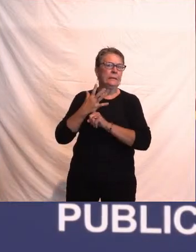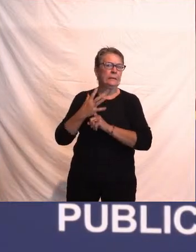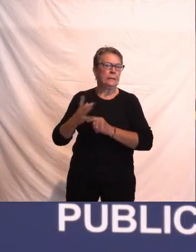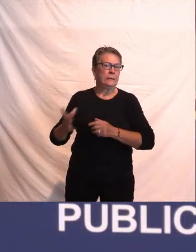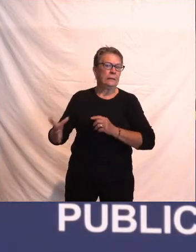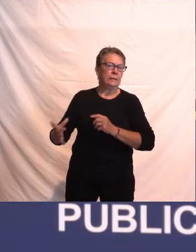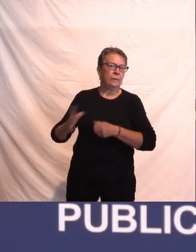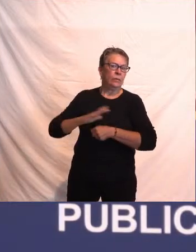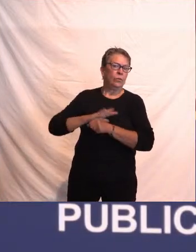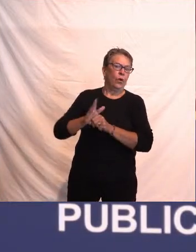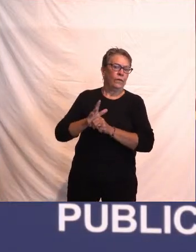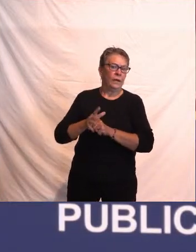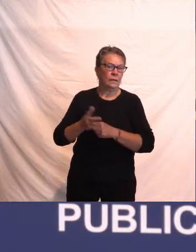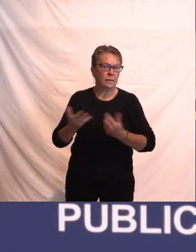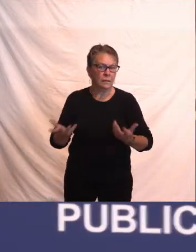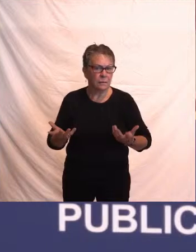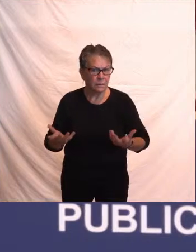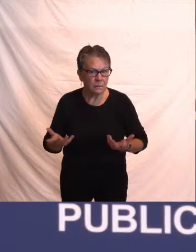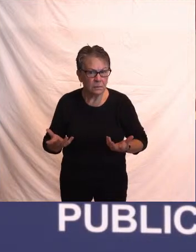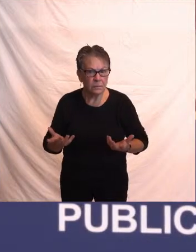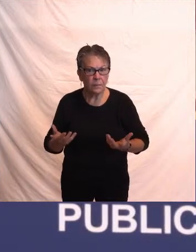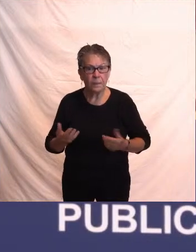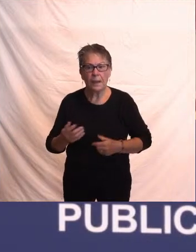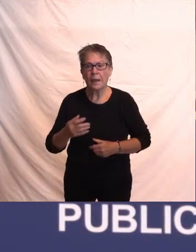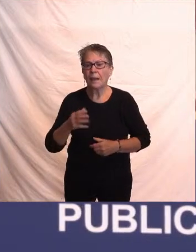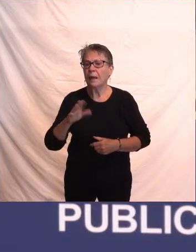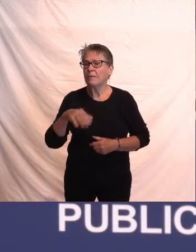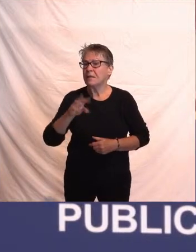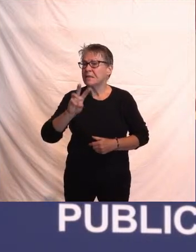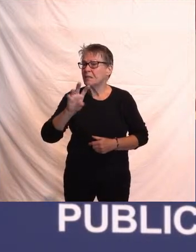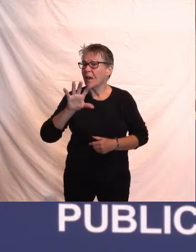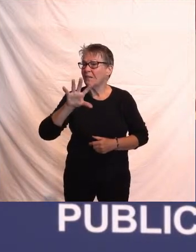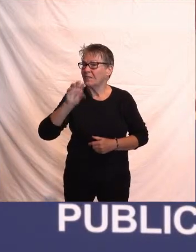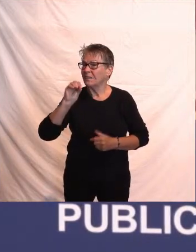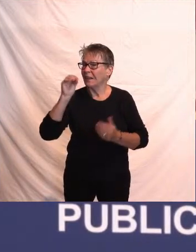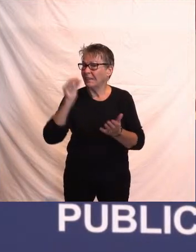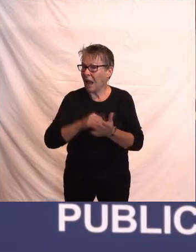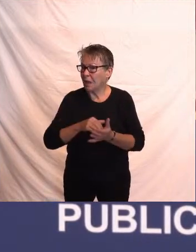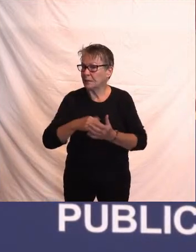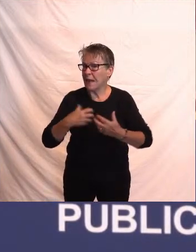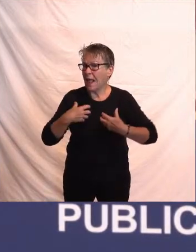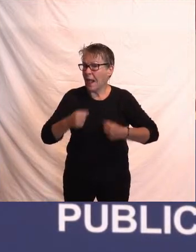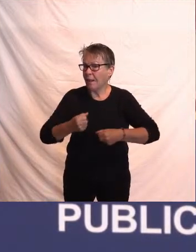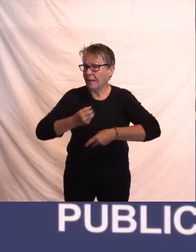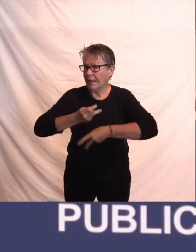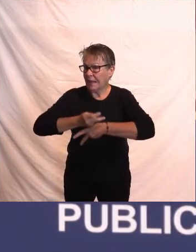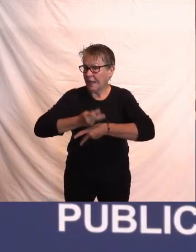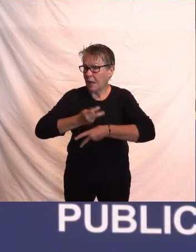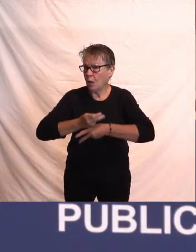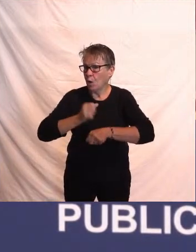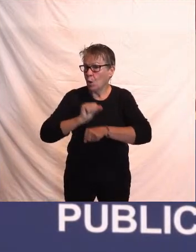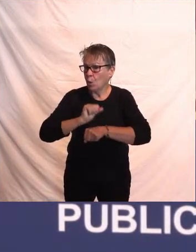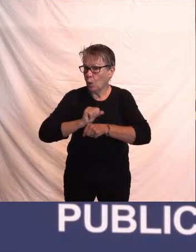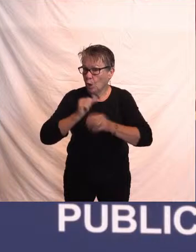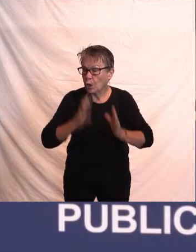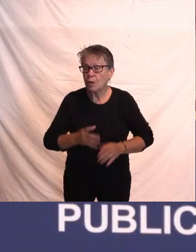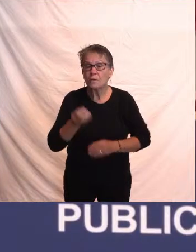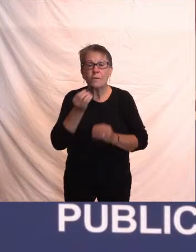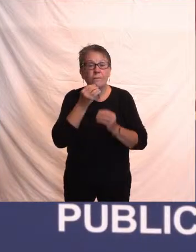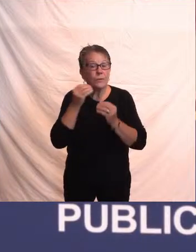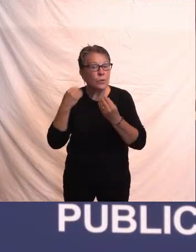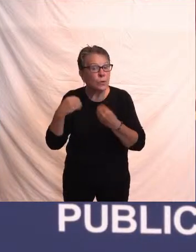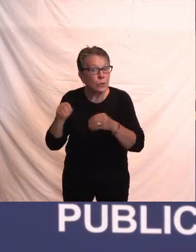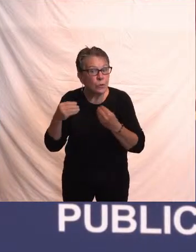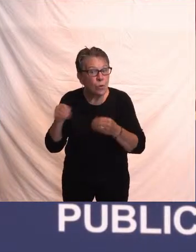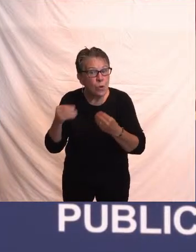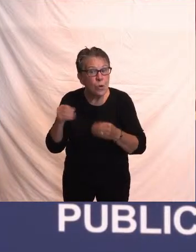650,000 healthcare workers, grocery store workers, public transit workers, education staff, including teachers and support staff,